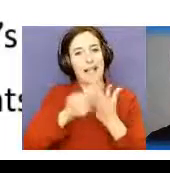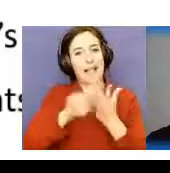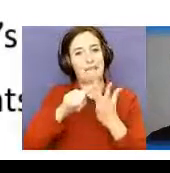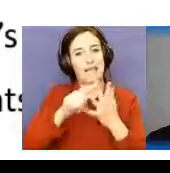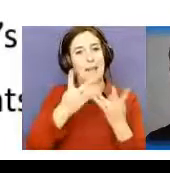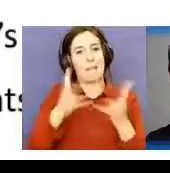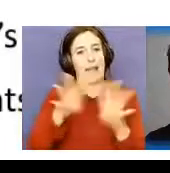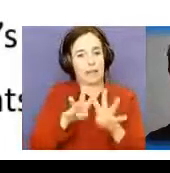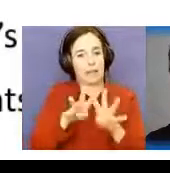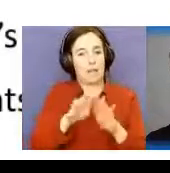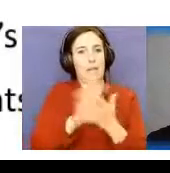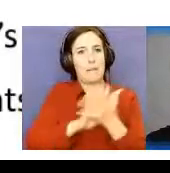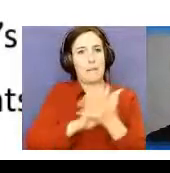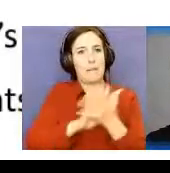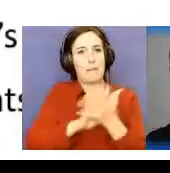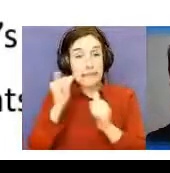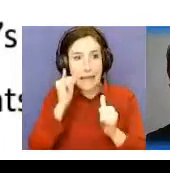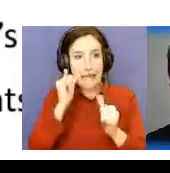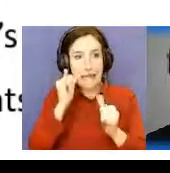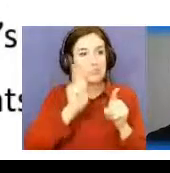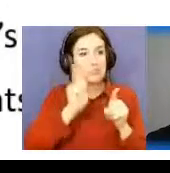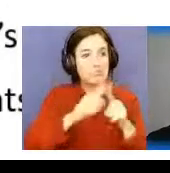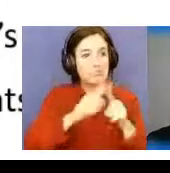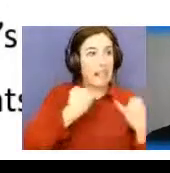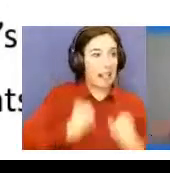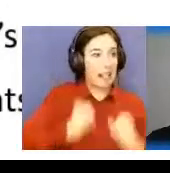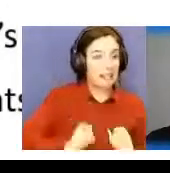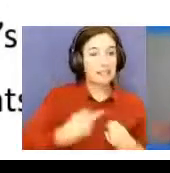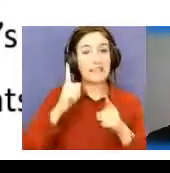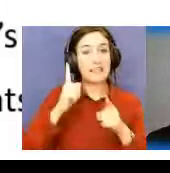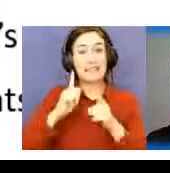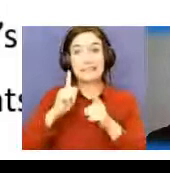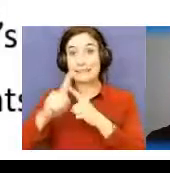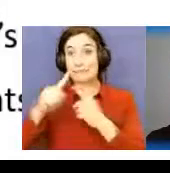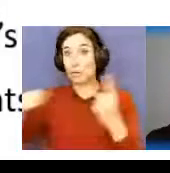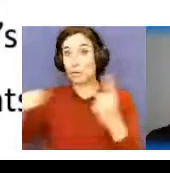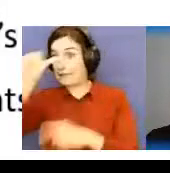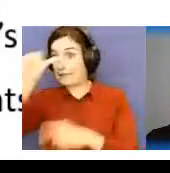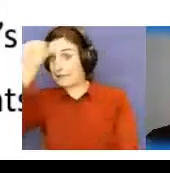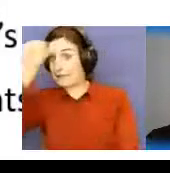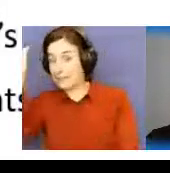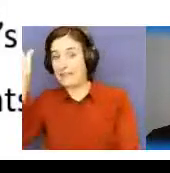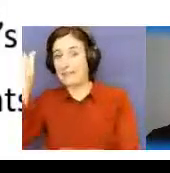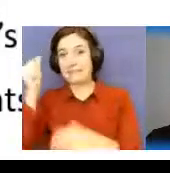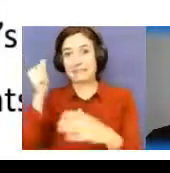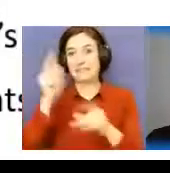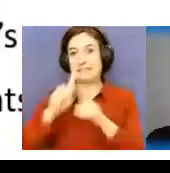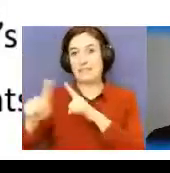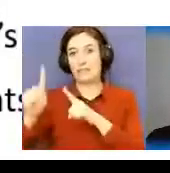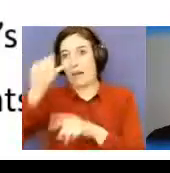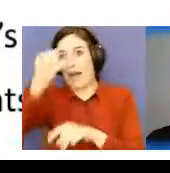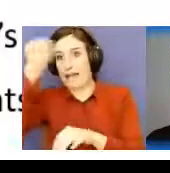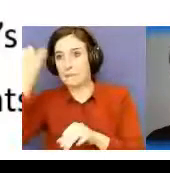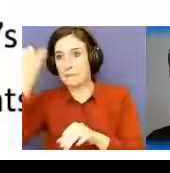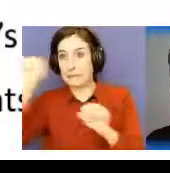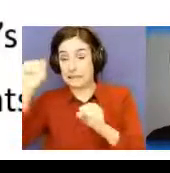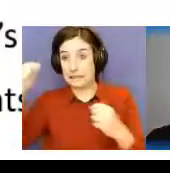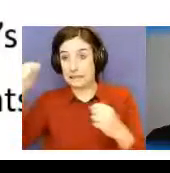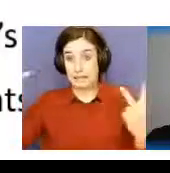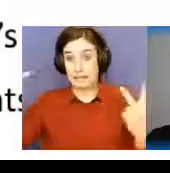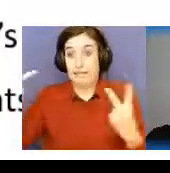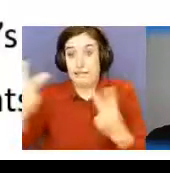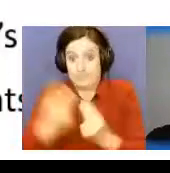different disciplines and different levels of expertise to understand, actually, are we getting this right? And those final statements will be developed and published in a